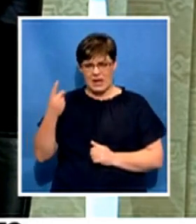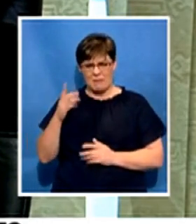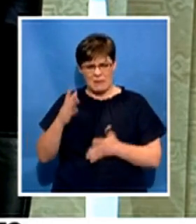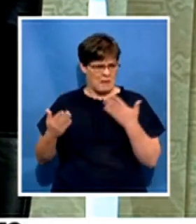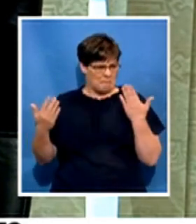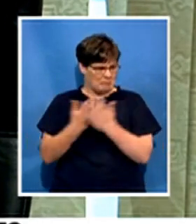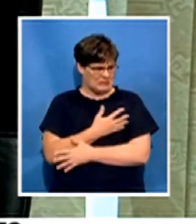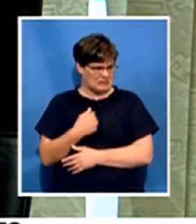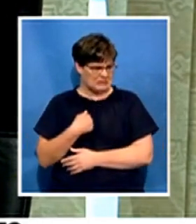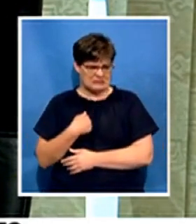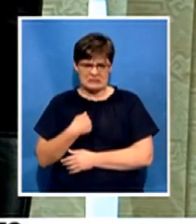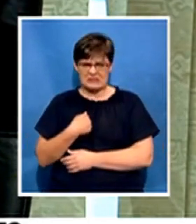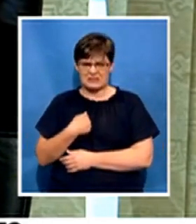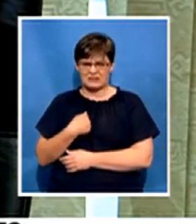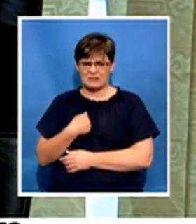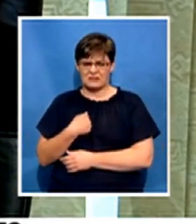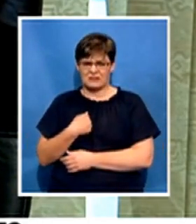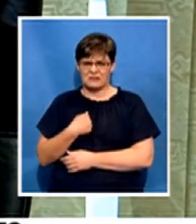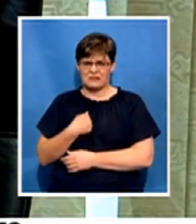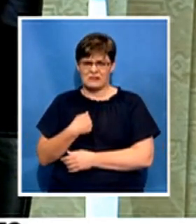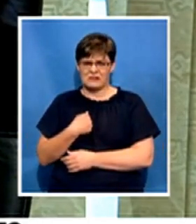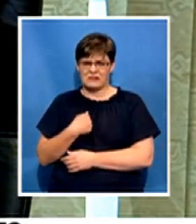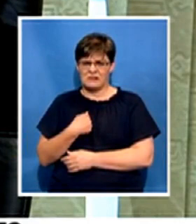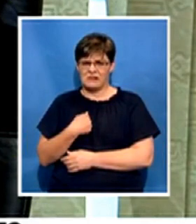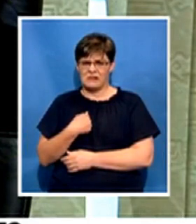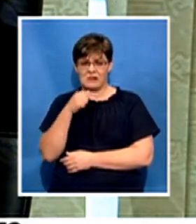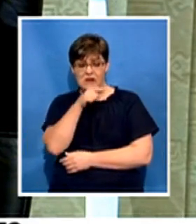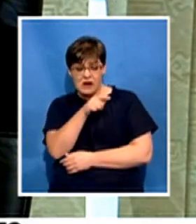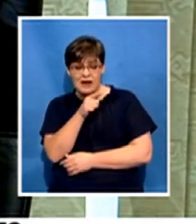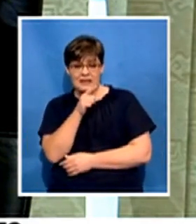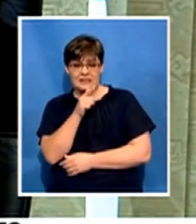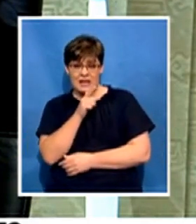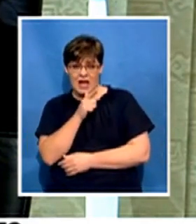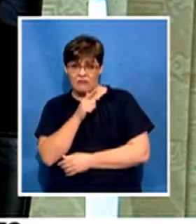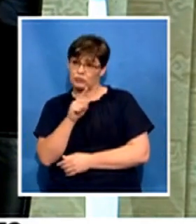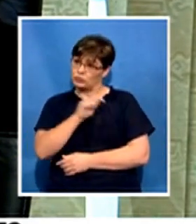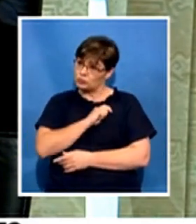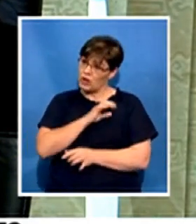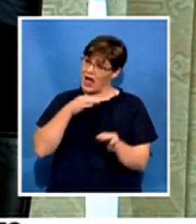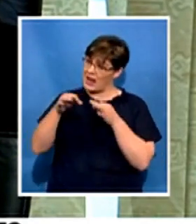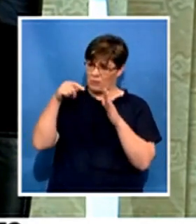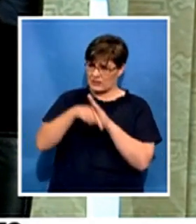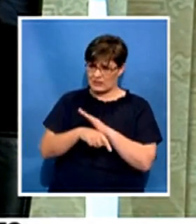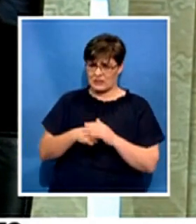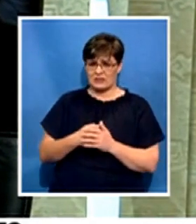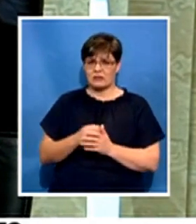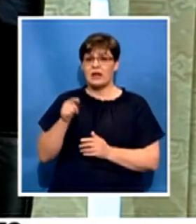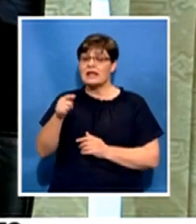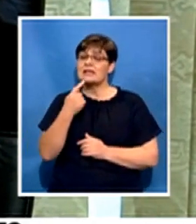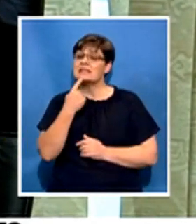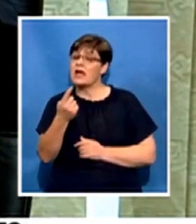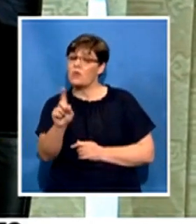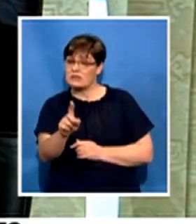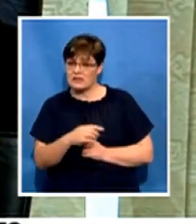I did not pick it up. But if he says, I'm not sure if he did elaborate. So he said that government will